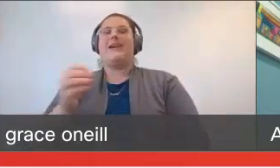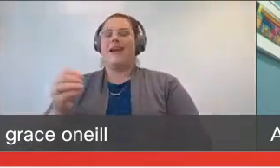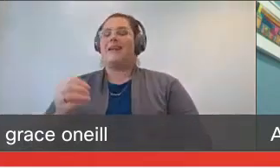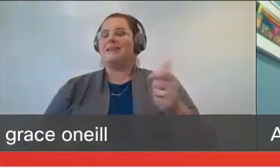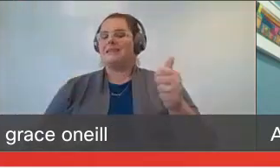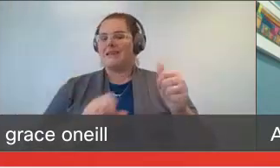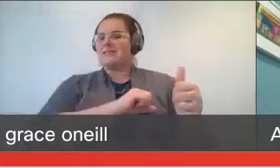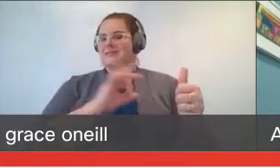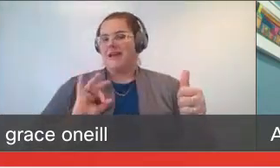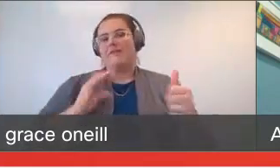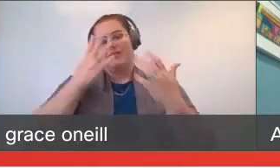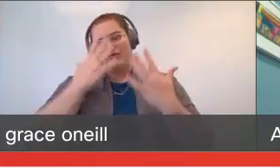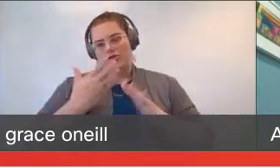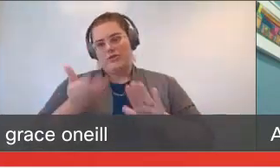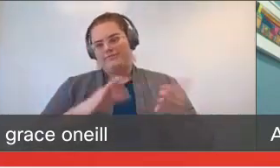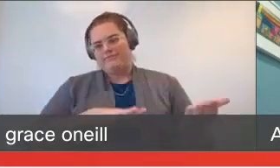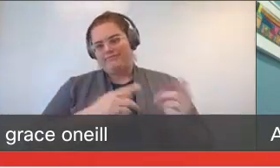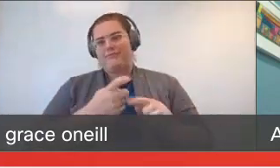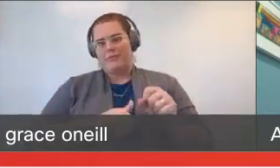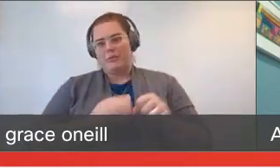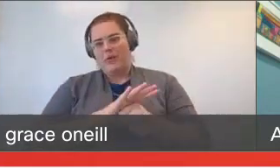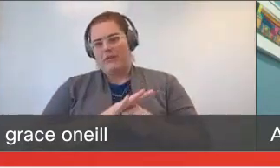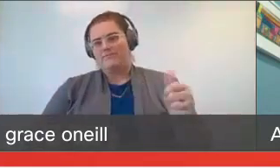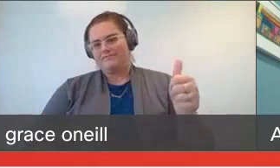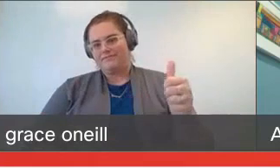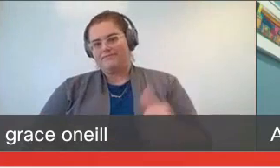staff who have died from COVID.